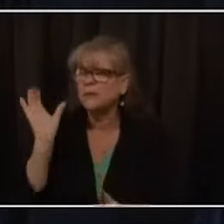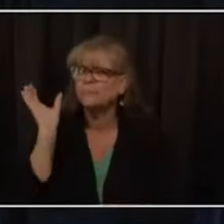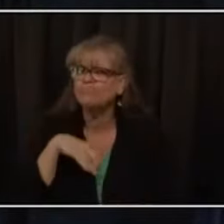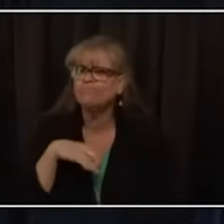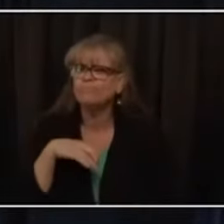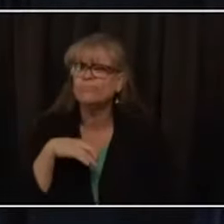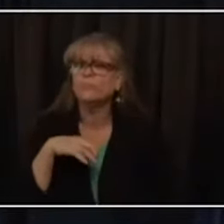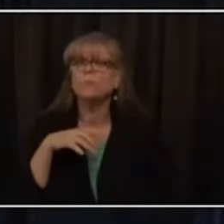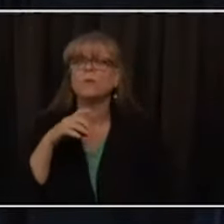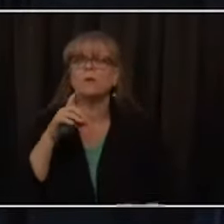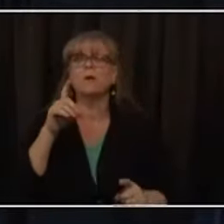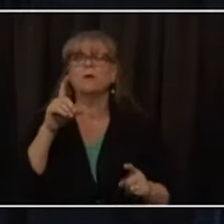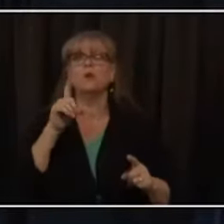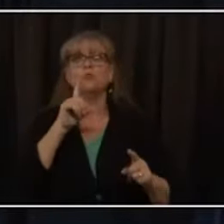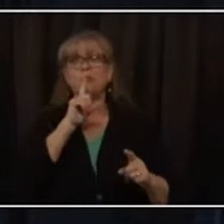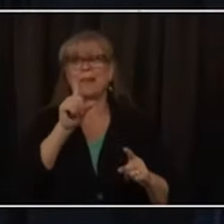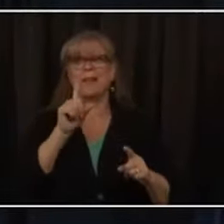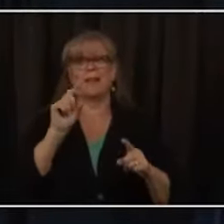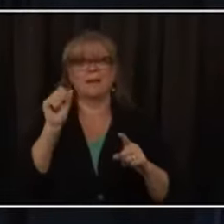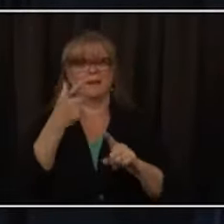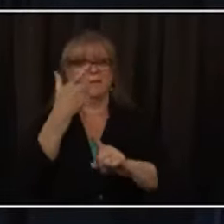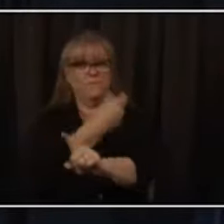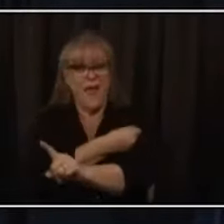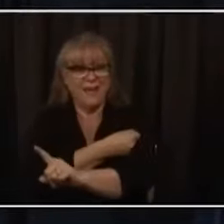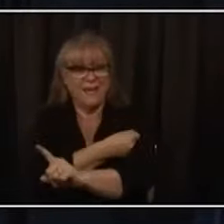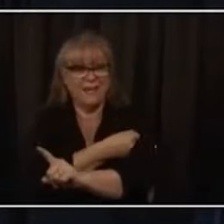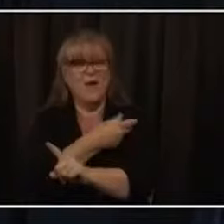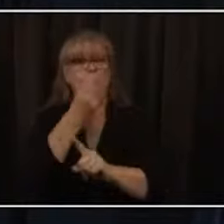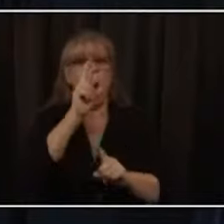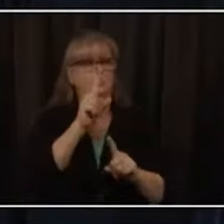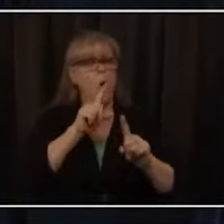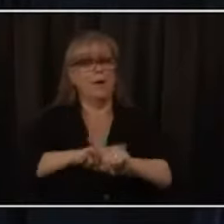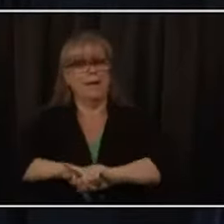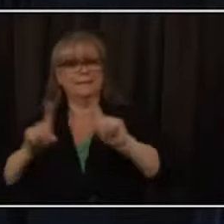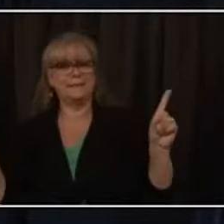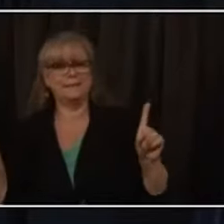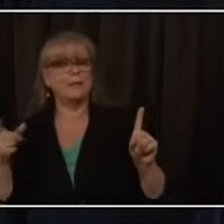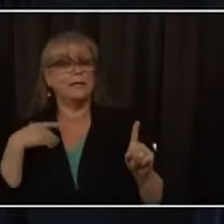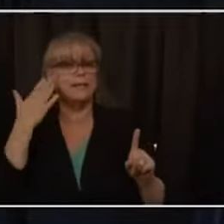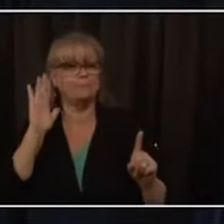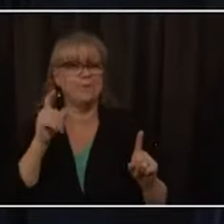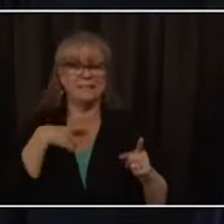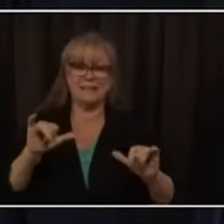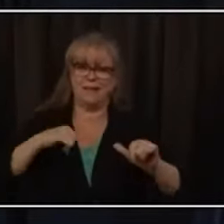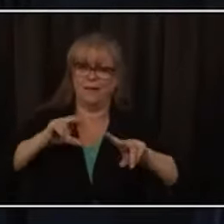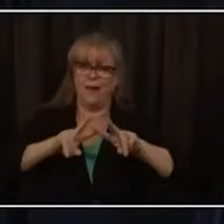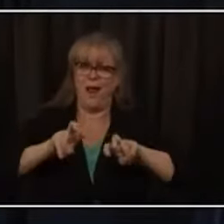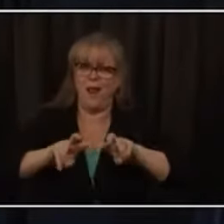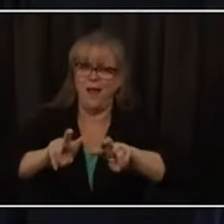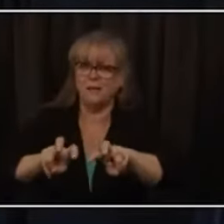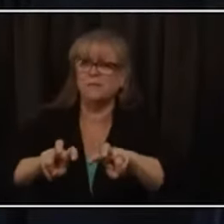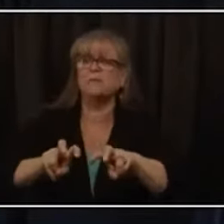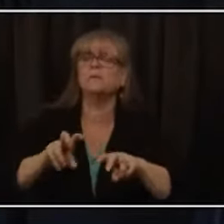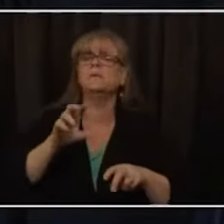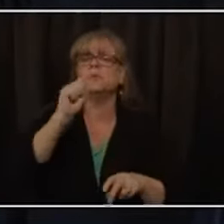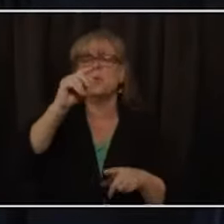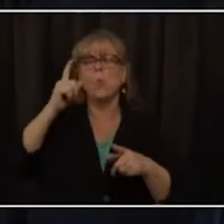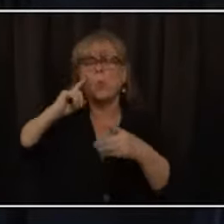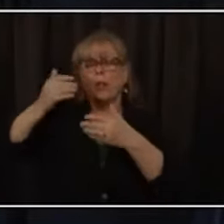with vaccination? That'll be the work of the next few days, couple of days here in the United